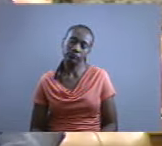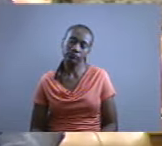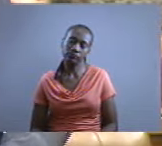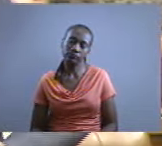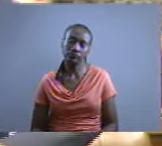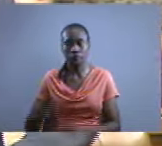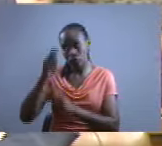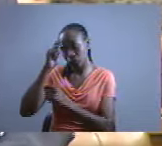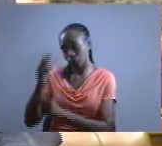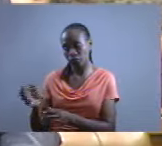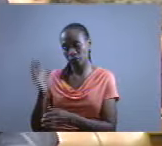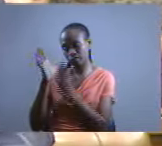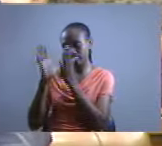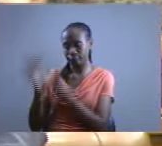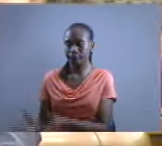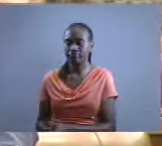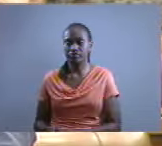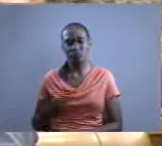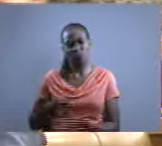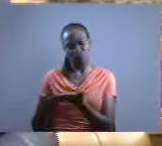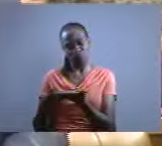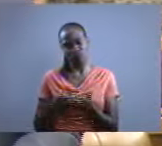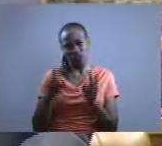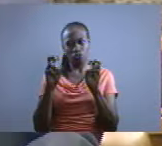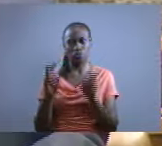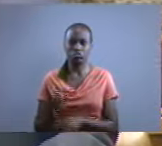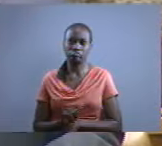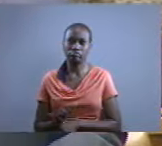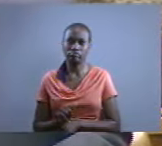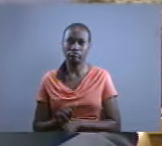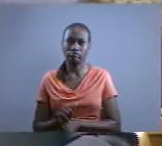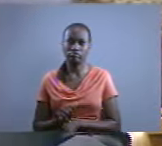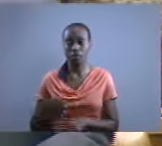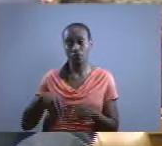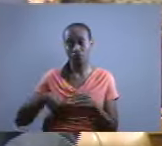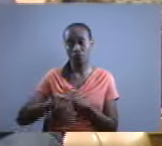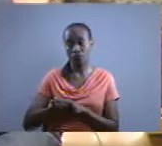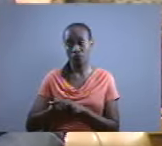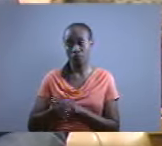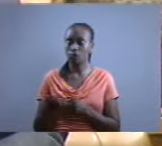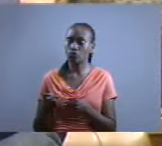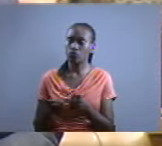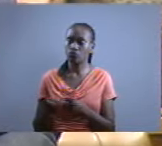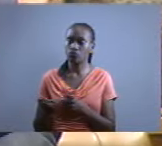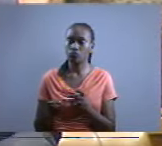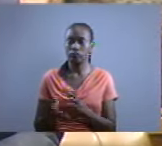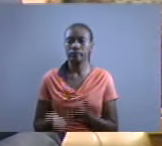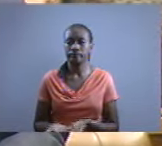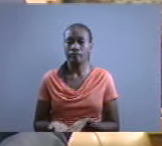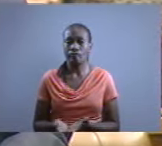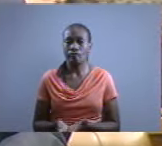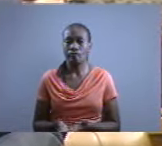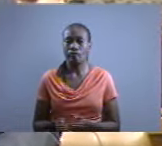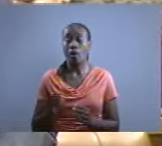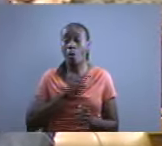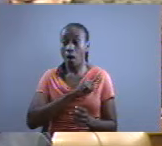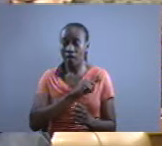Honourable Speaker, I'd like to discuss the issue of the Indian Cricket Board of Control's role in